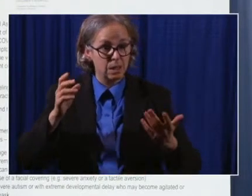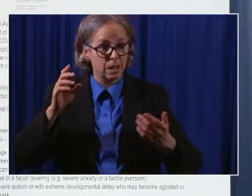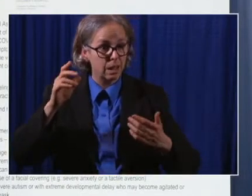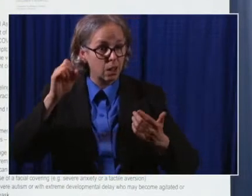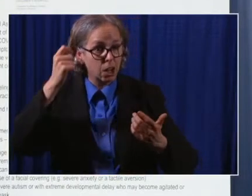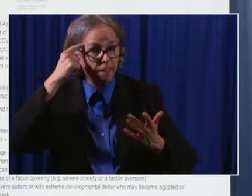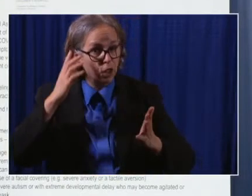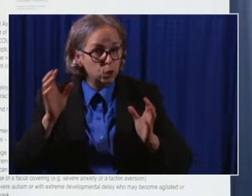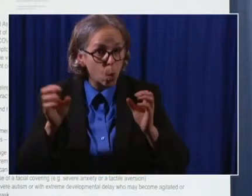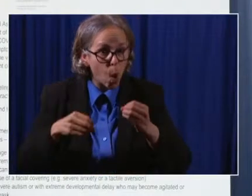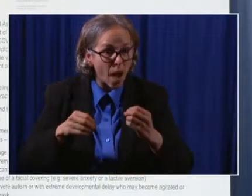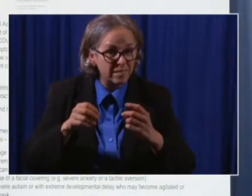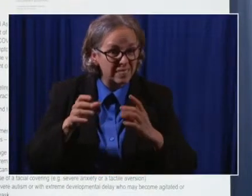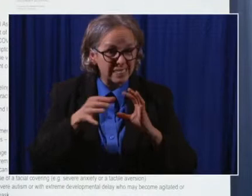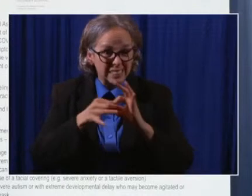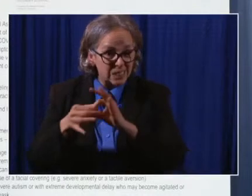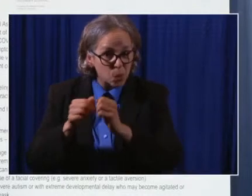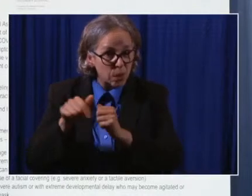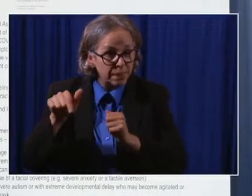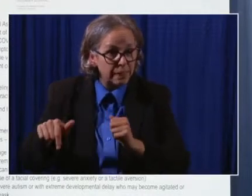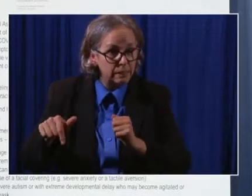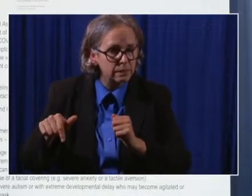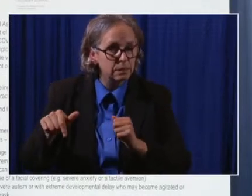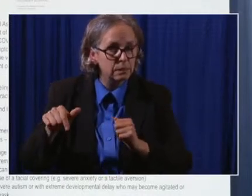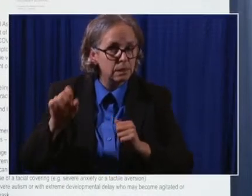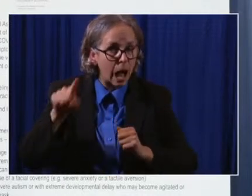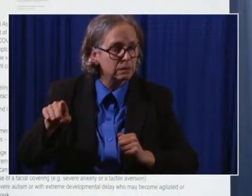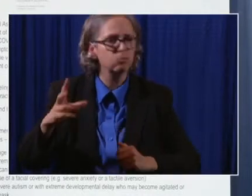and the answer was no.